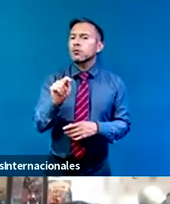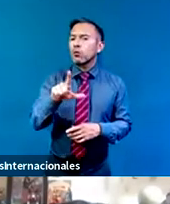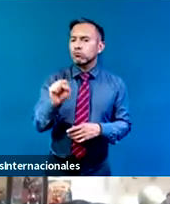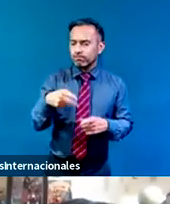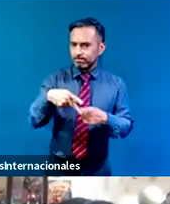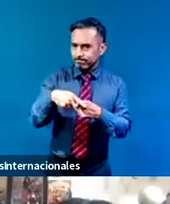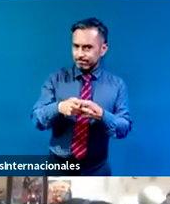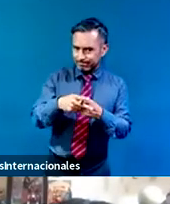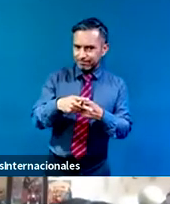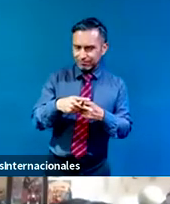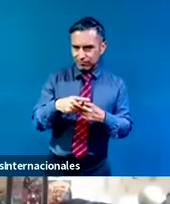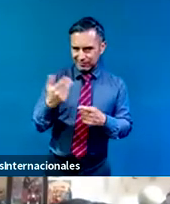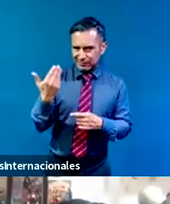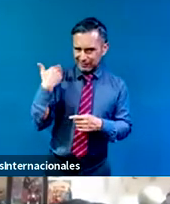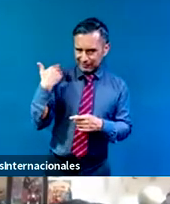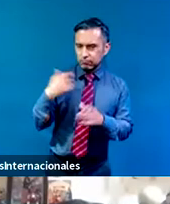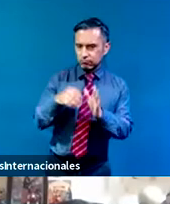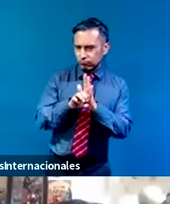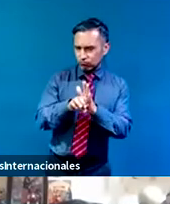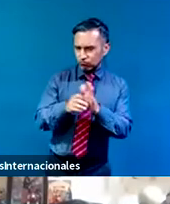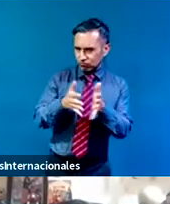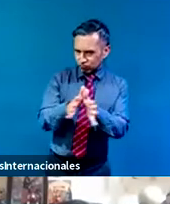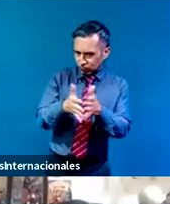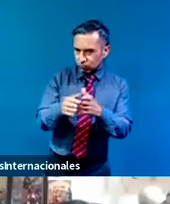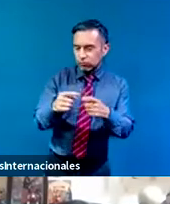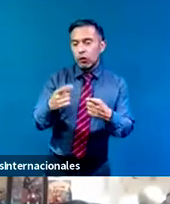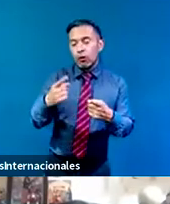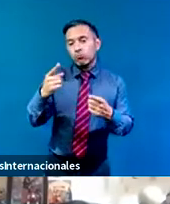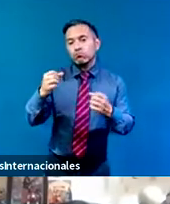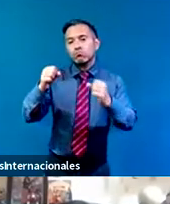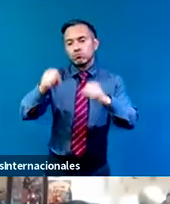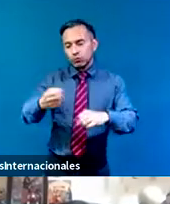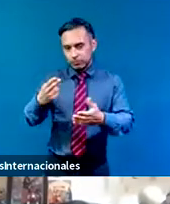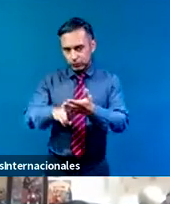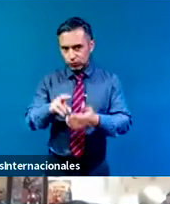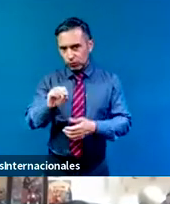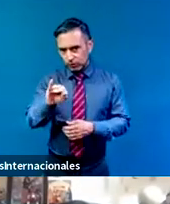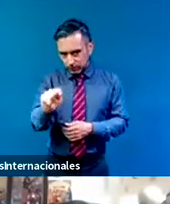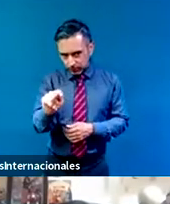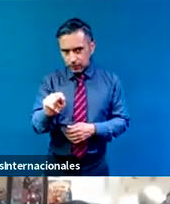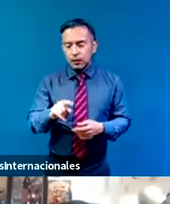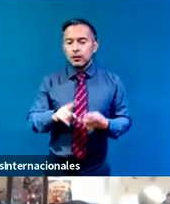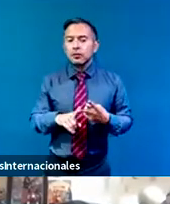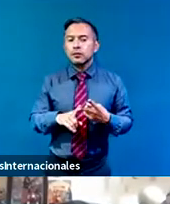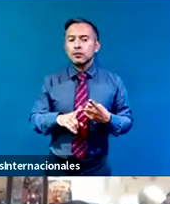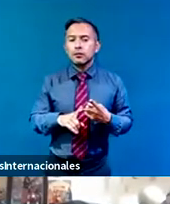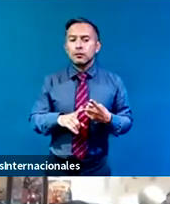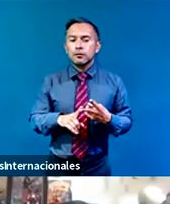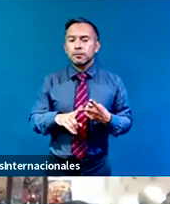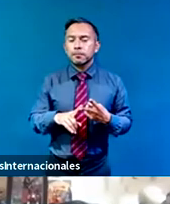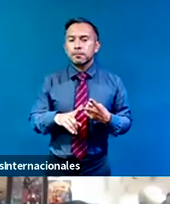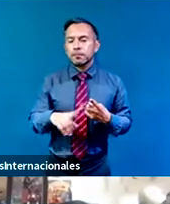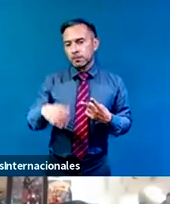the ILO Convention 190 on prevention of harassment in the